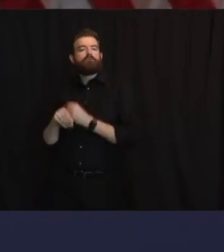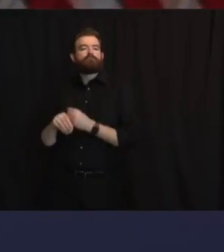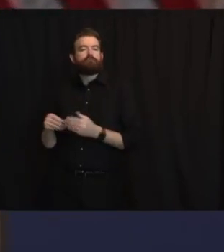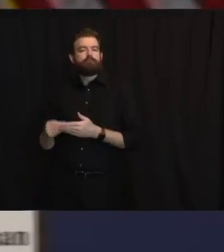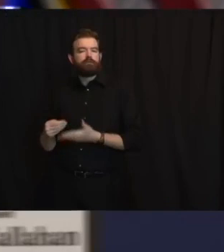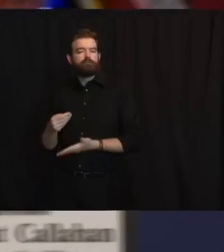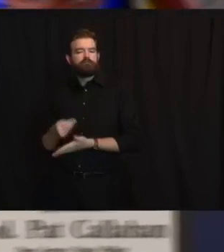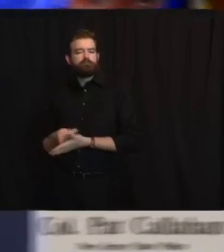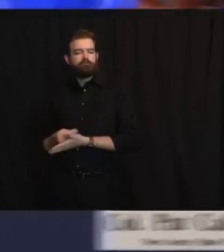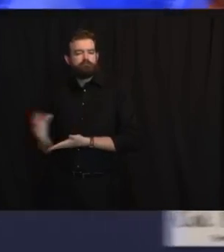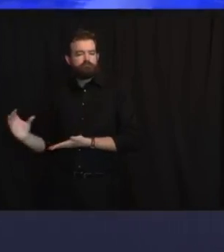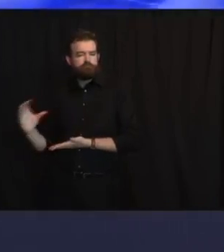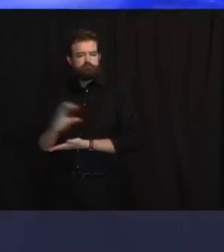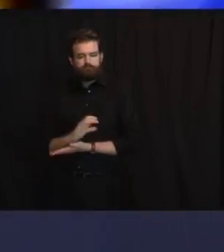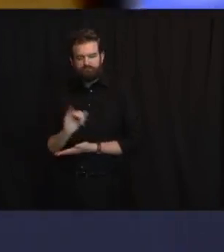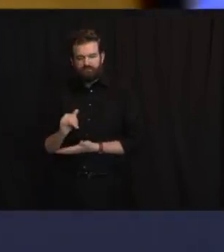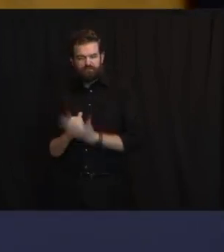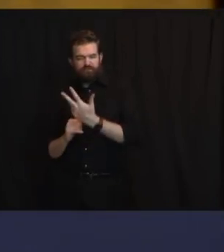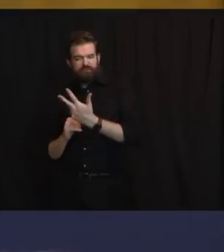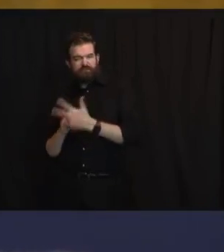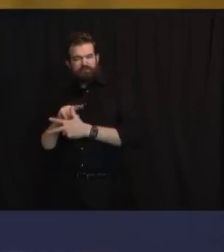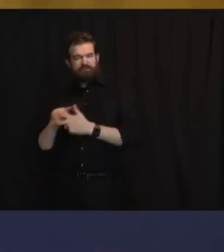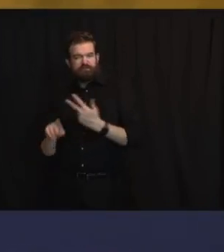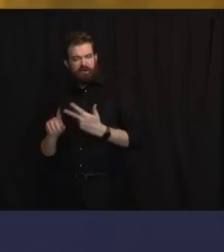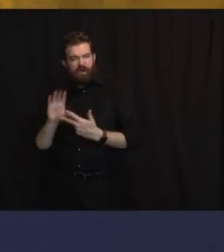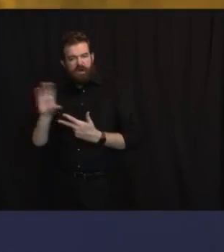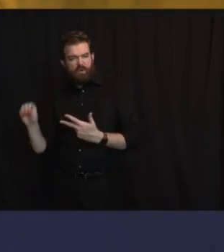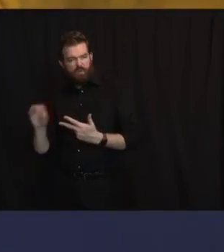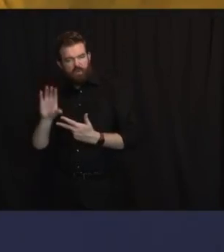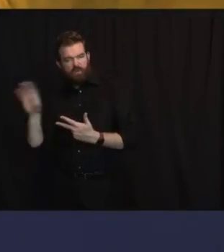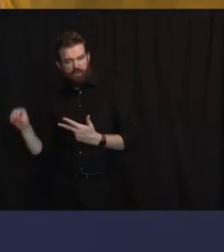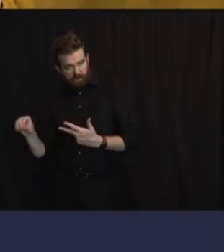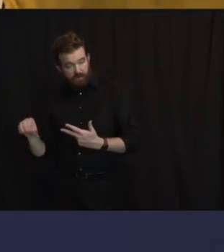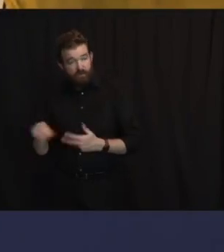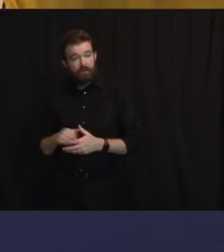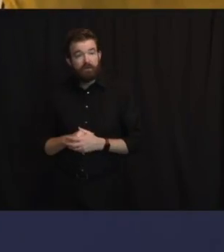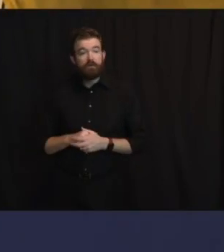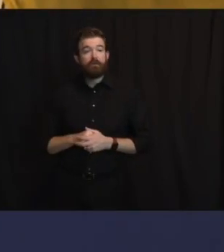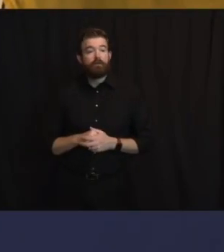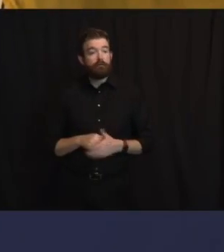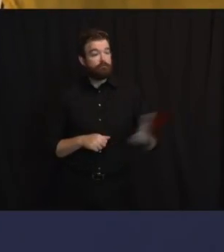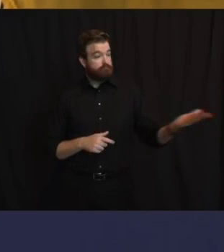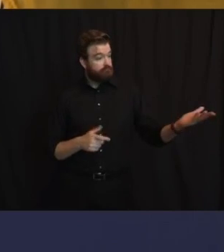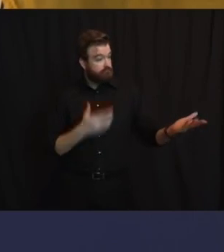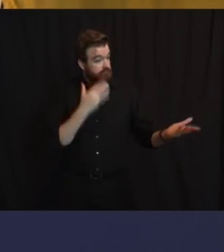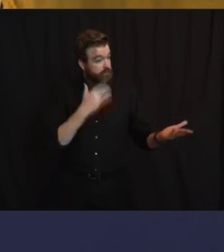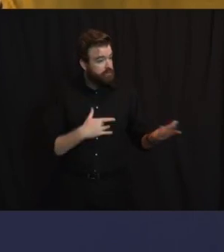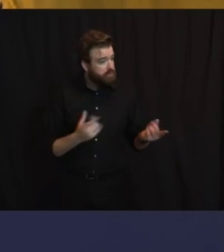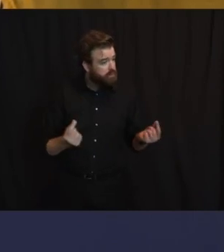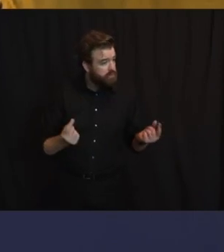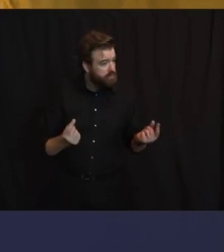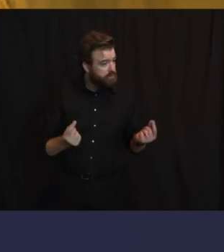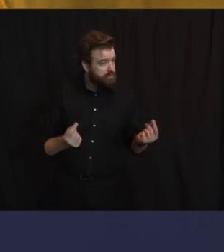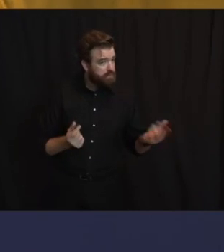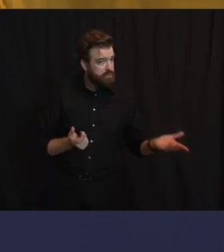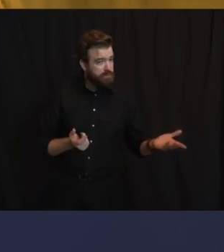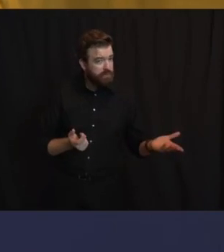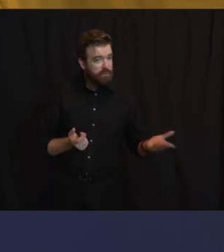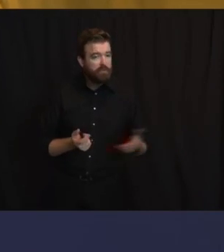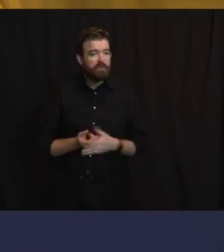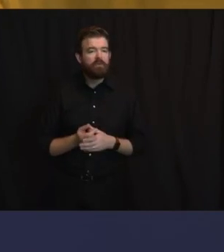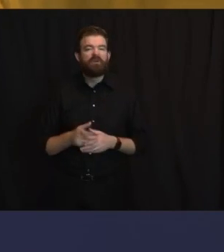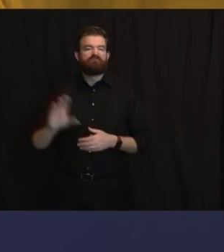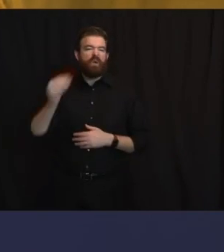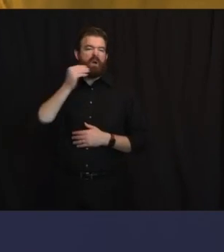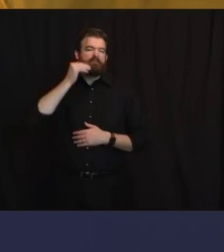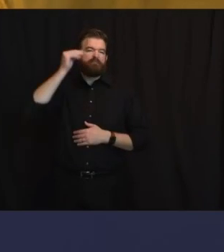from singing, but any window on how you'll celebrate later today? I trust it'll be on the back deck with my wife and my blue